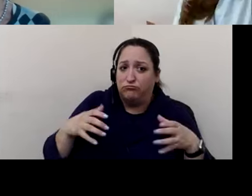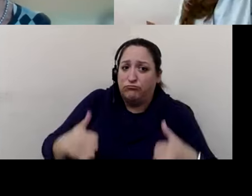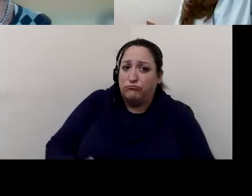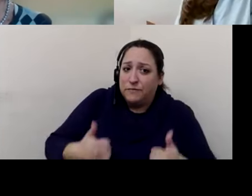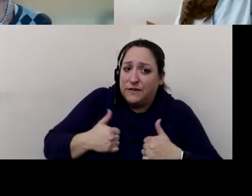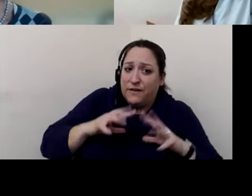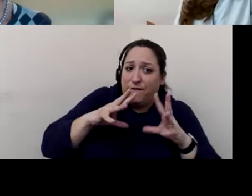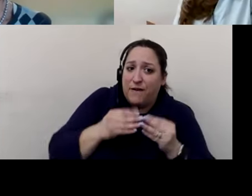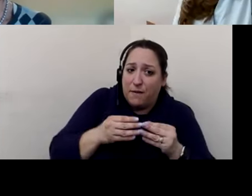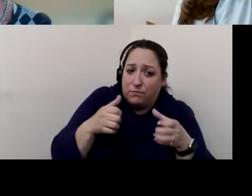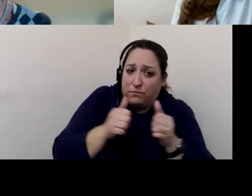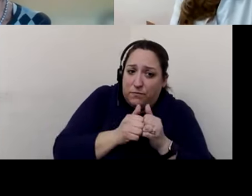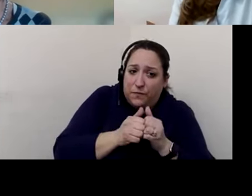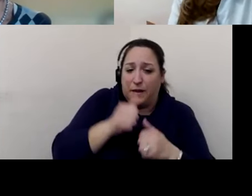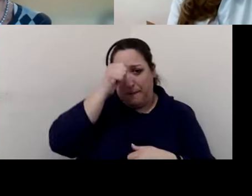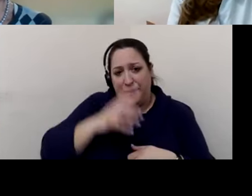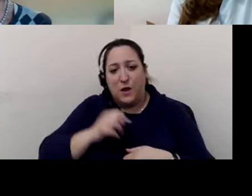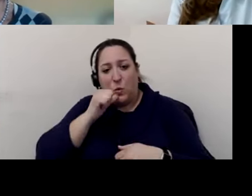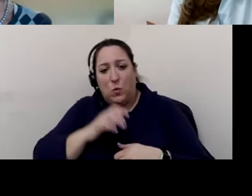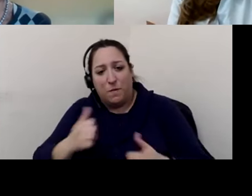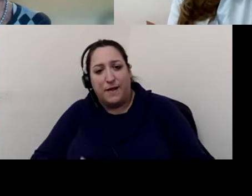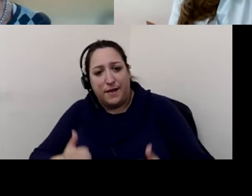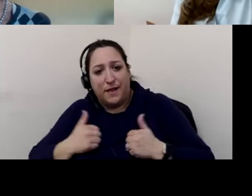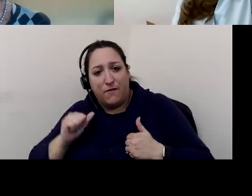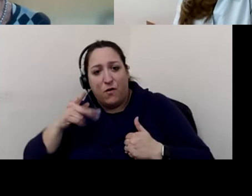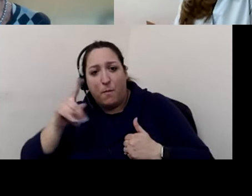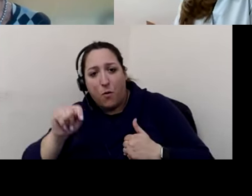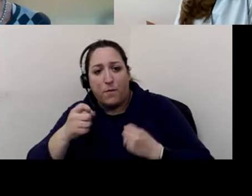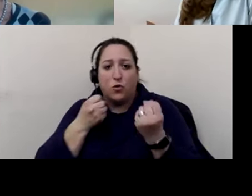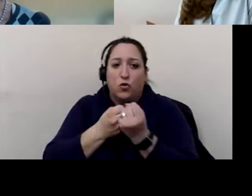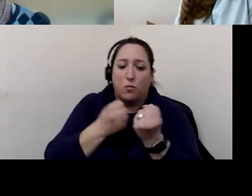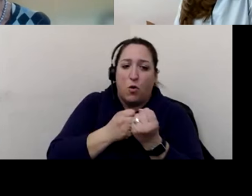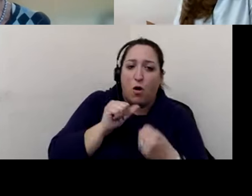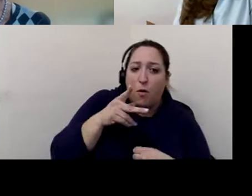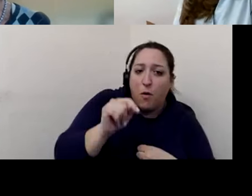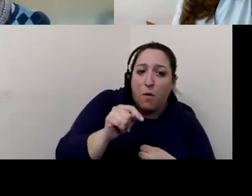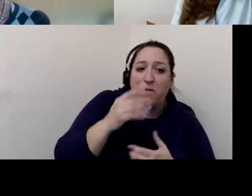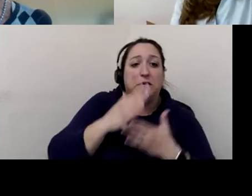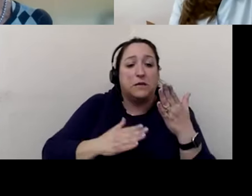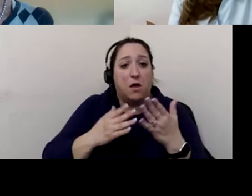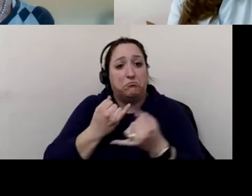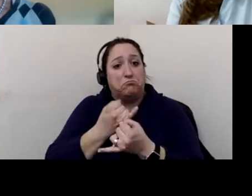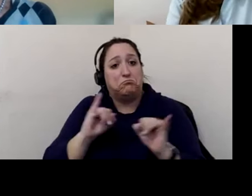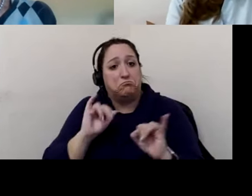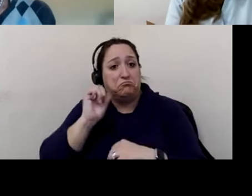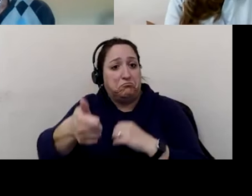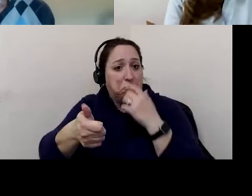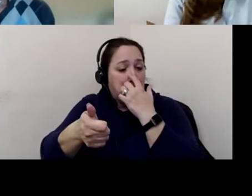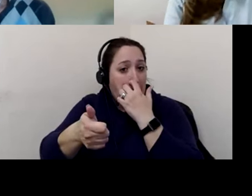There are men and women that live in apartments, supportive apartments. Some are living independently on their